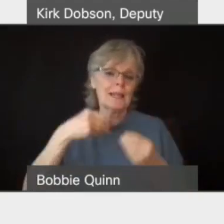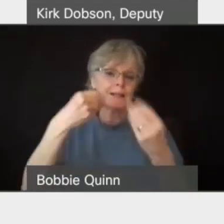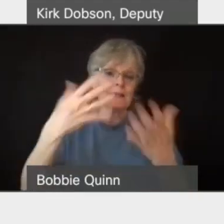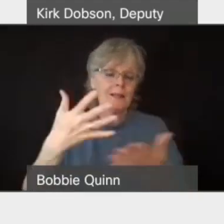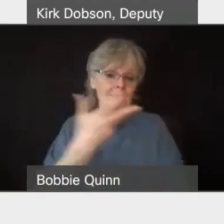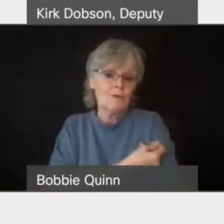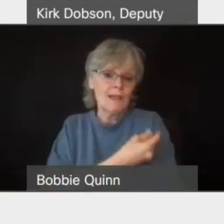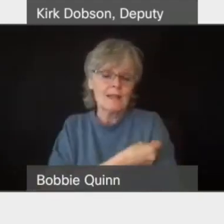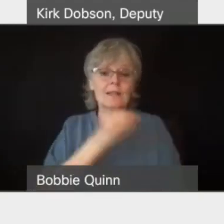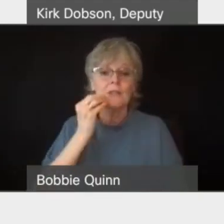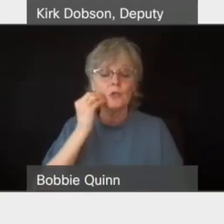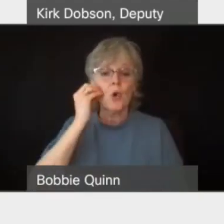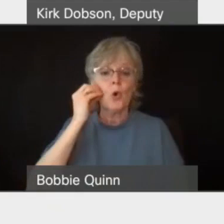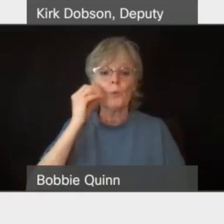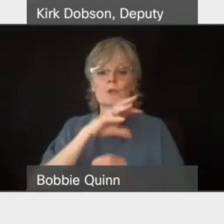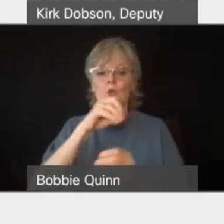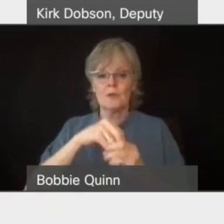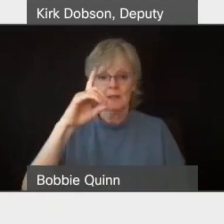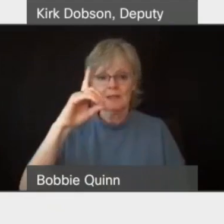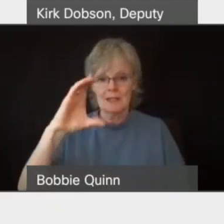homes in the district.